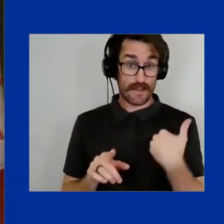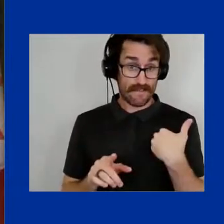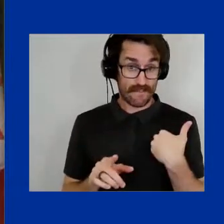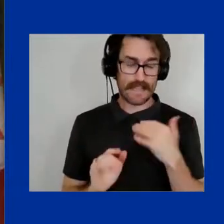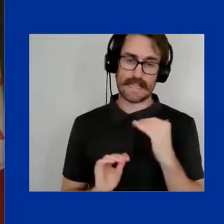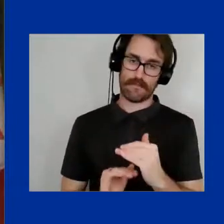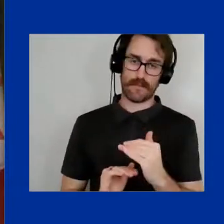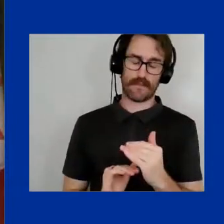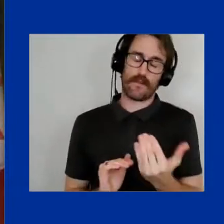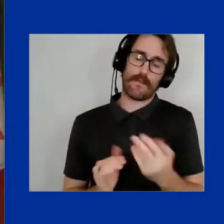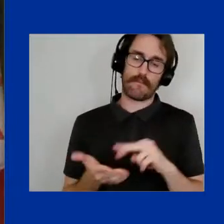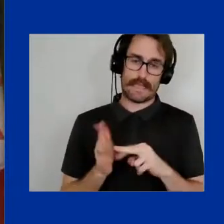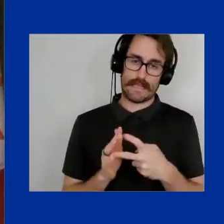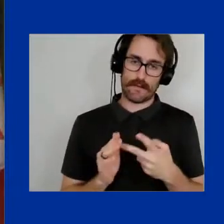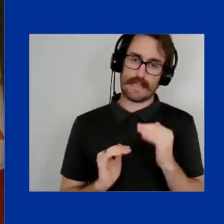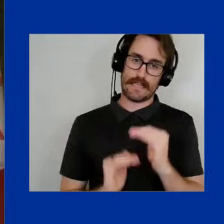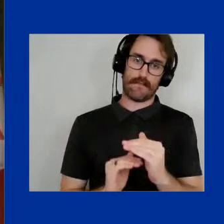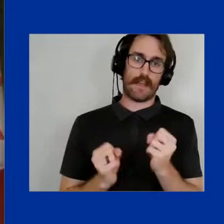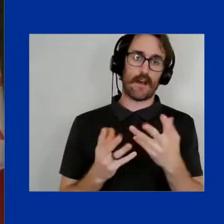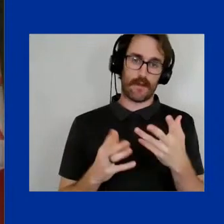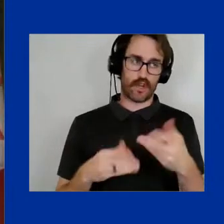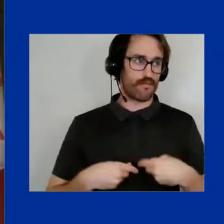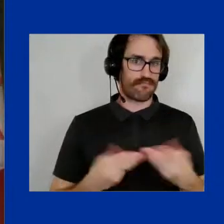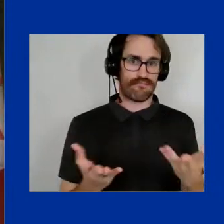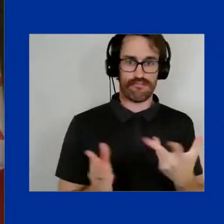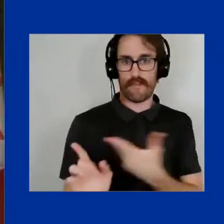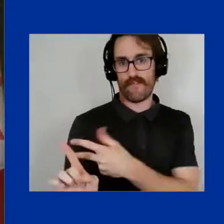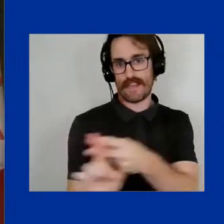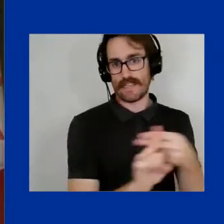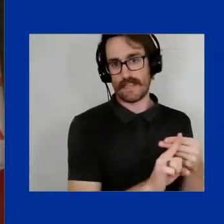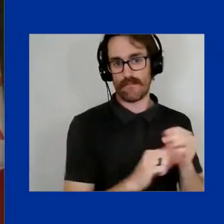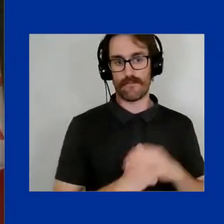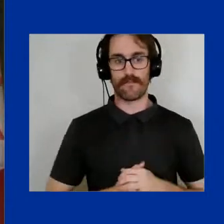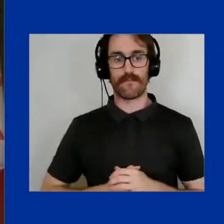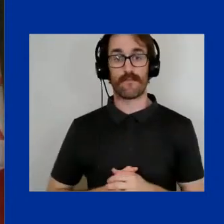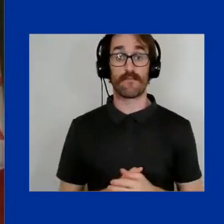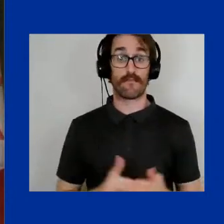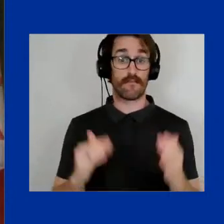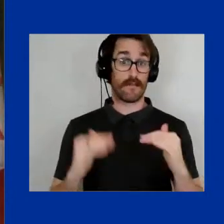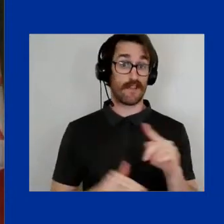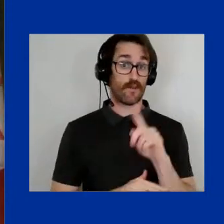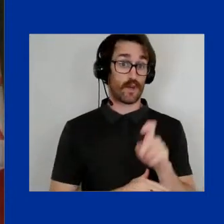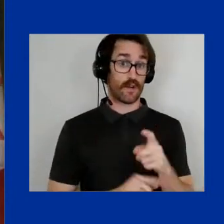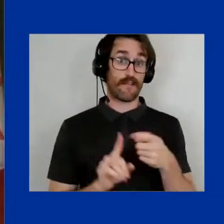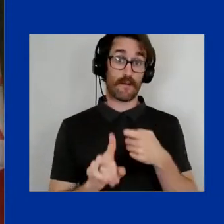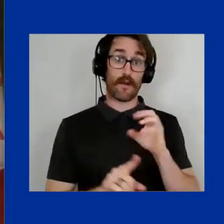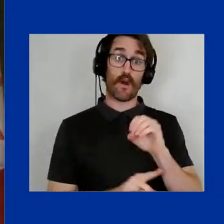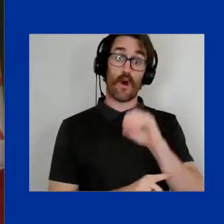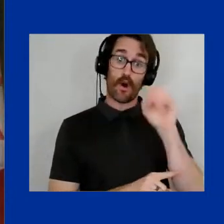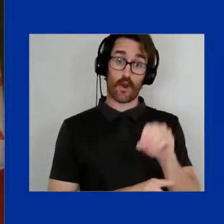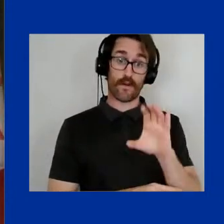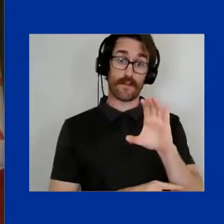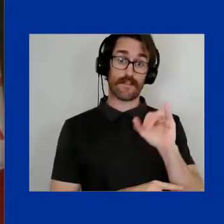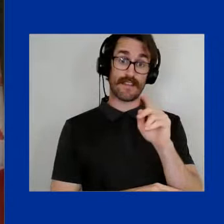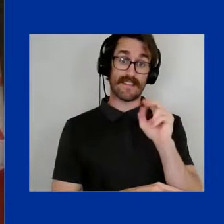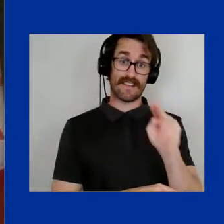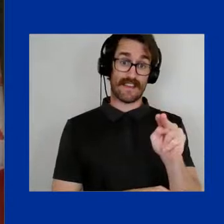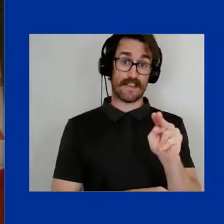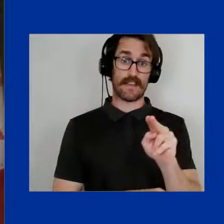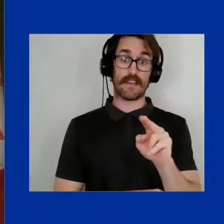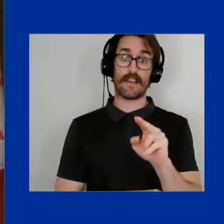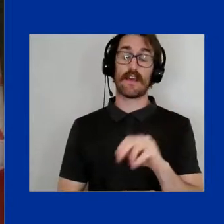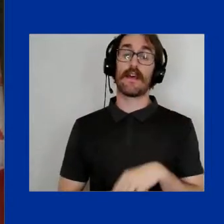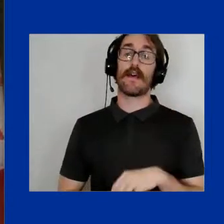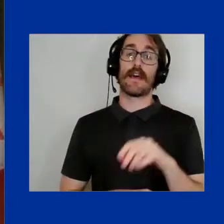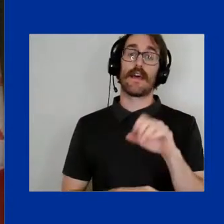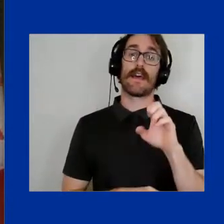Thank you, sir. Thank you, John. Our next question will be from the Ottawa Citizen, Elizabeth Payne. Please go ahead. Thank